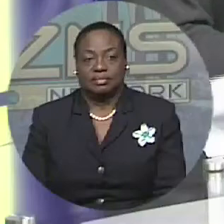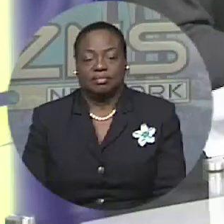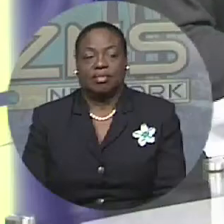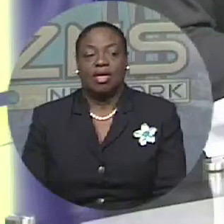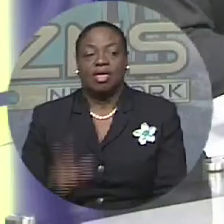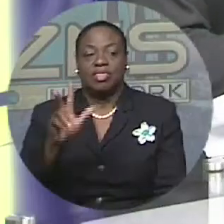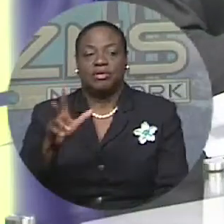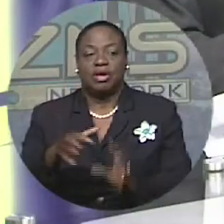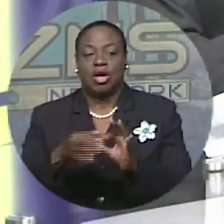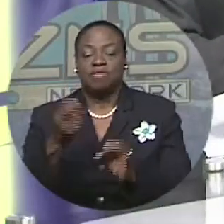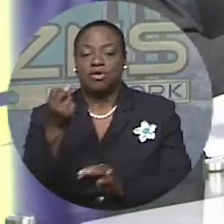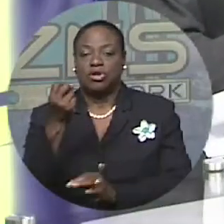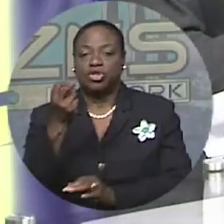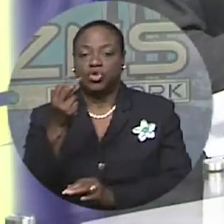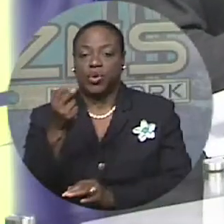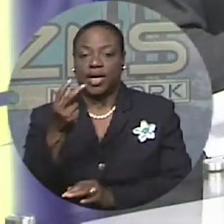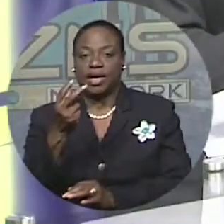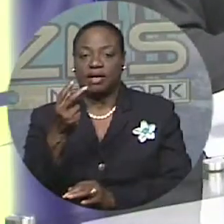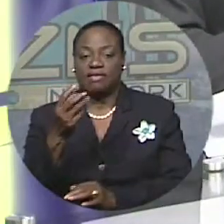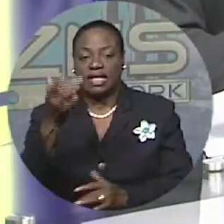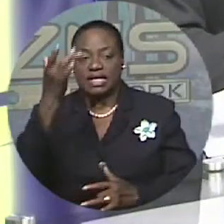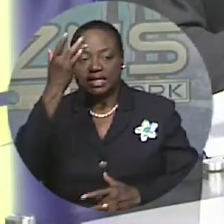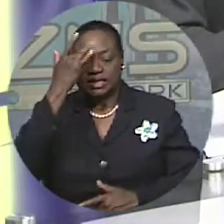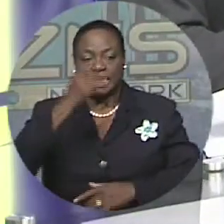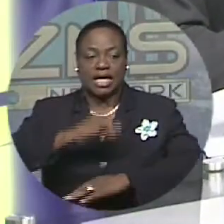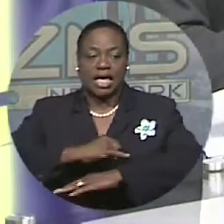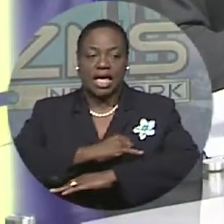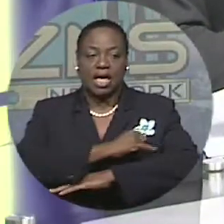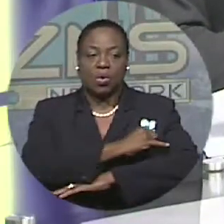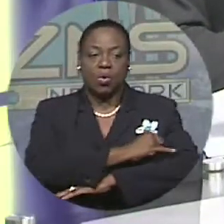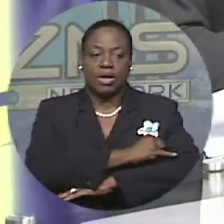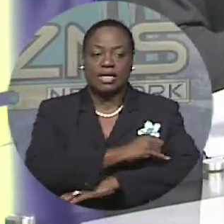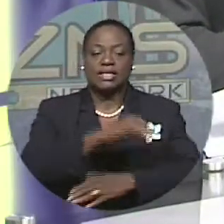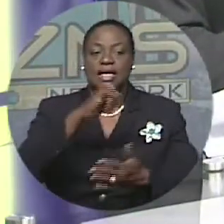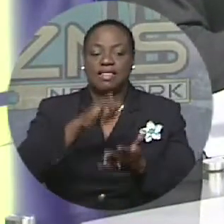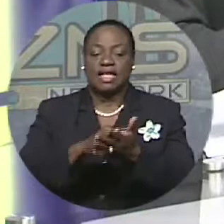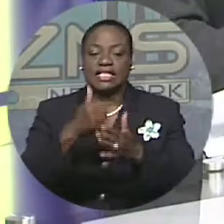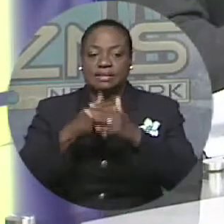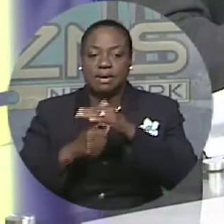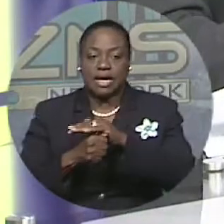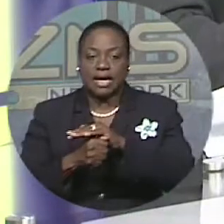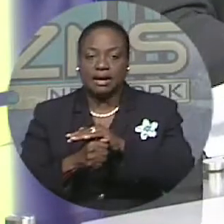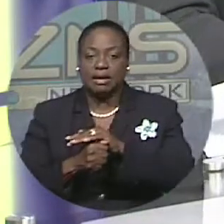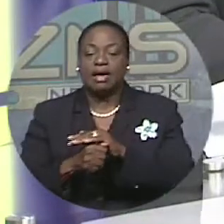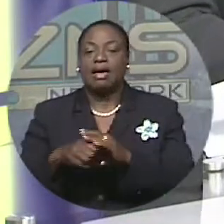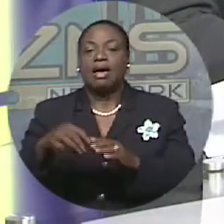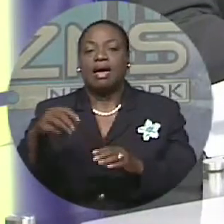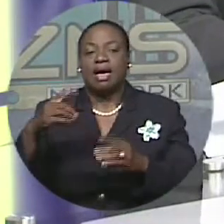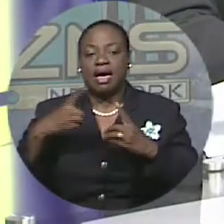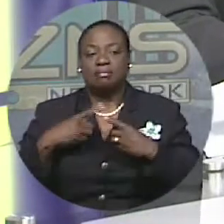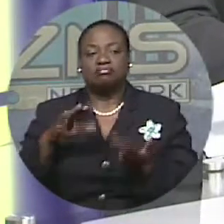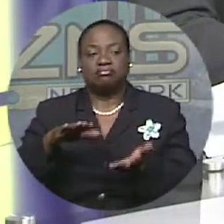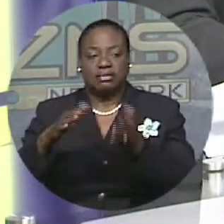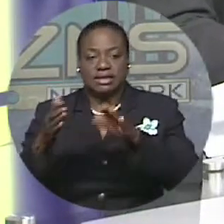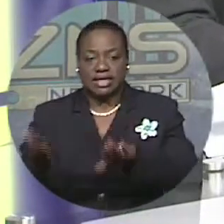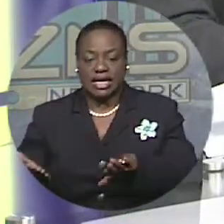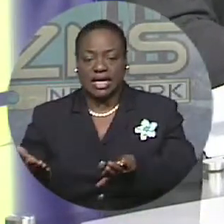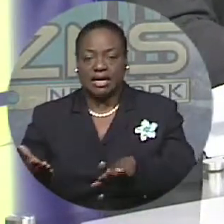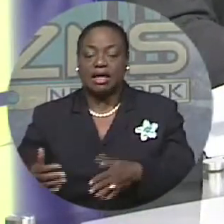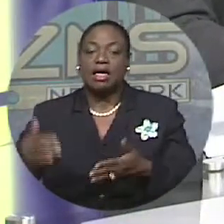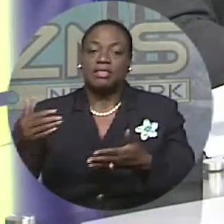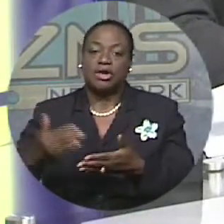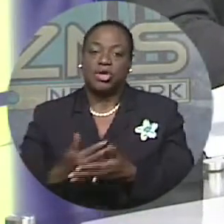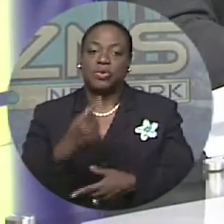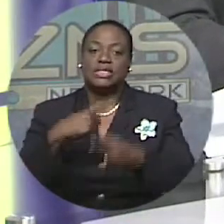3 of 12 critically endangered iguanas that were smuggled out of the Bahamas have died. That news came late today, marring a celebration at